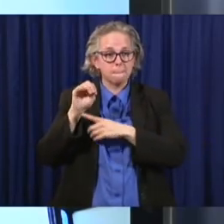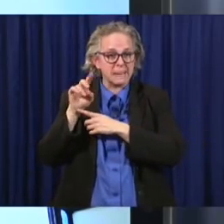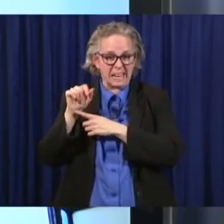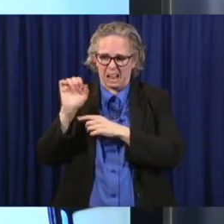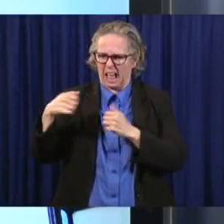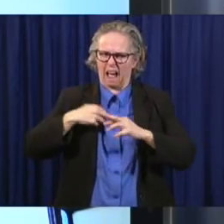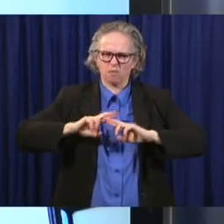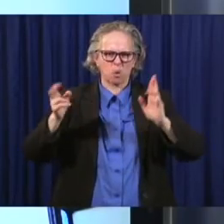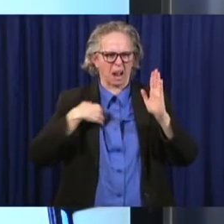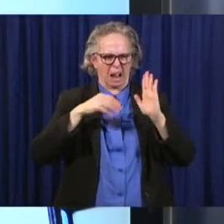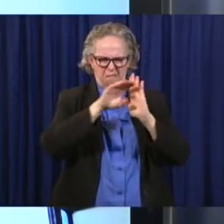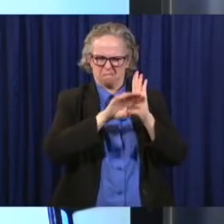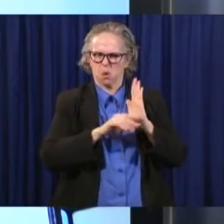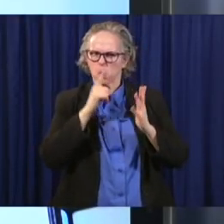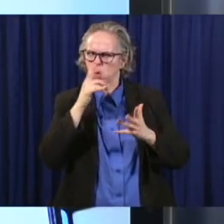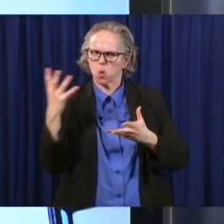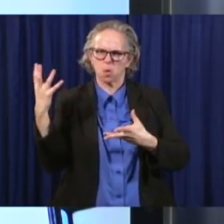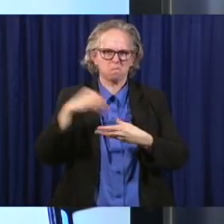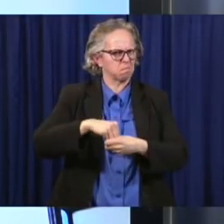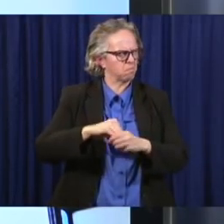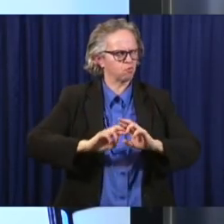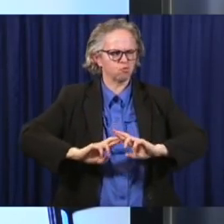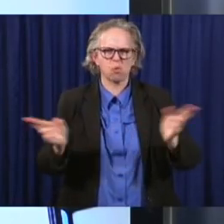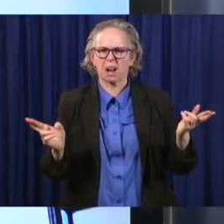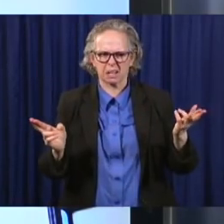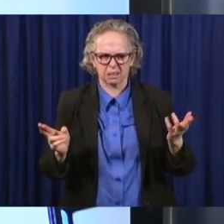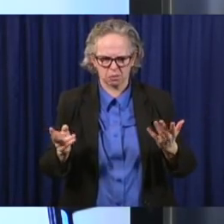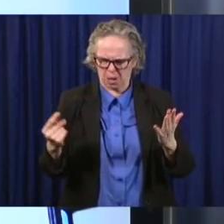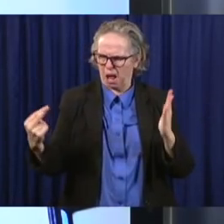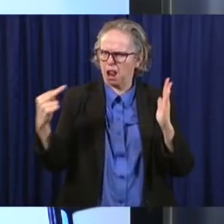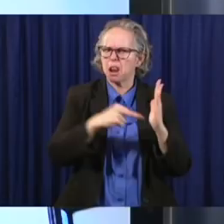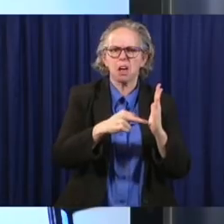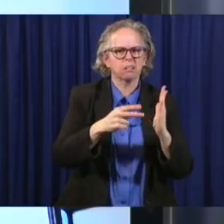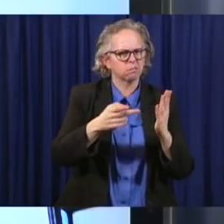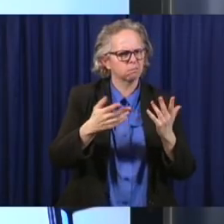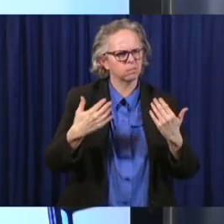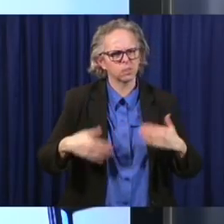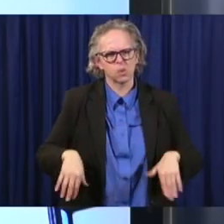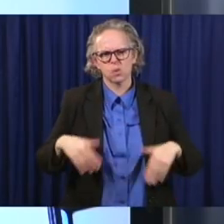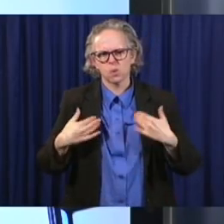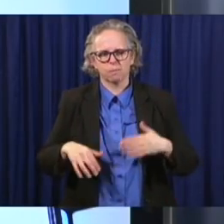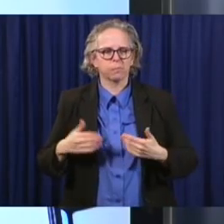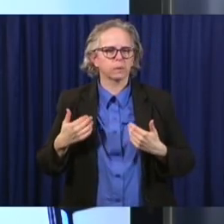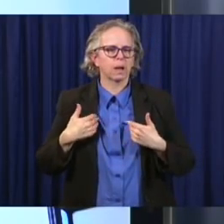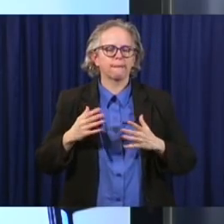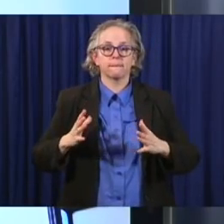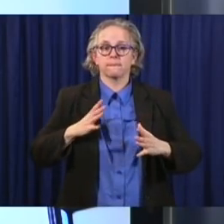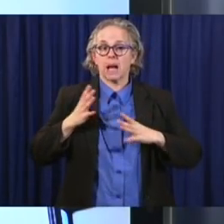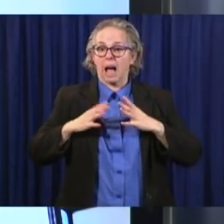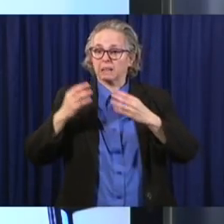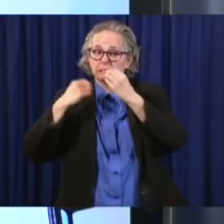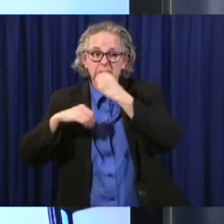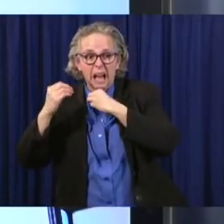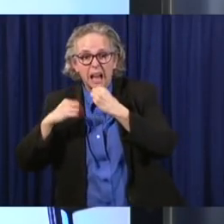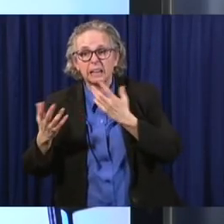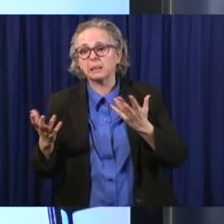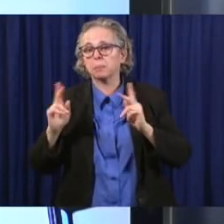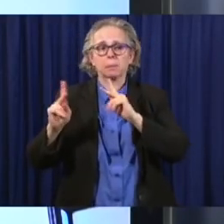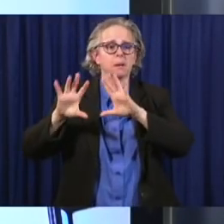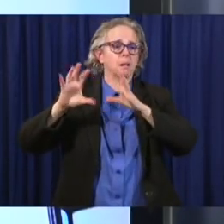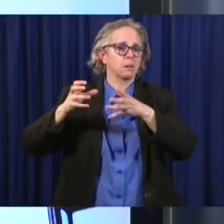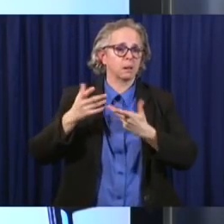press release with the full gamut of those that participated. We had fine dining, we had